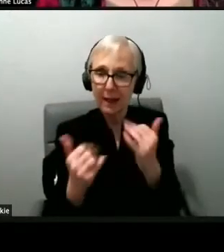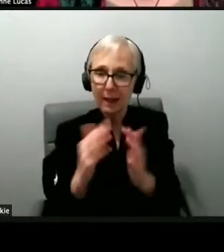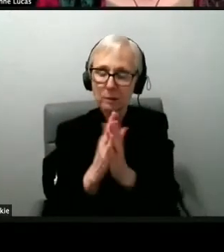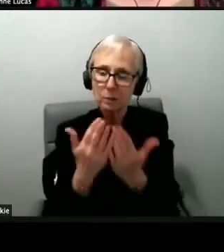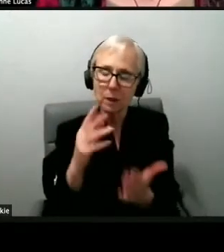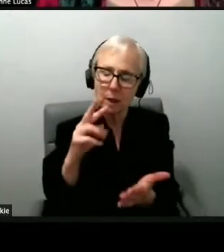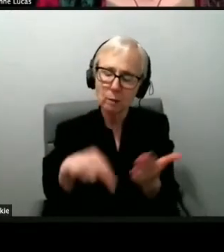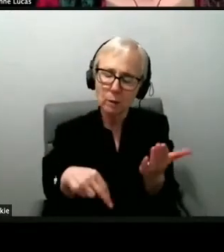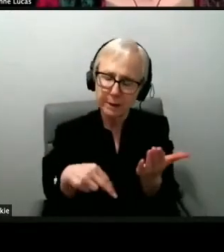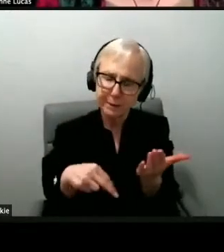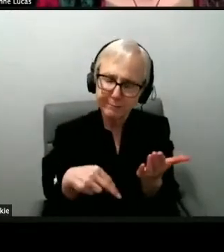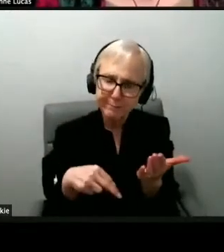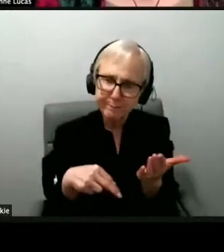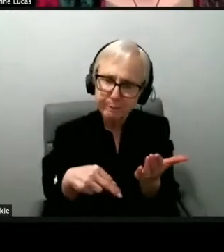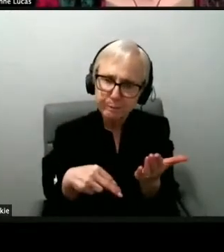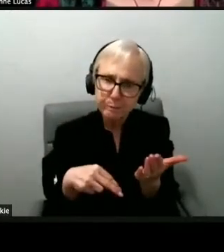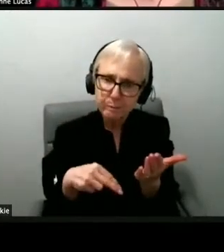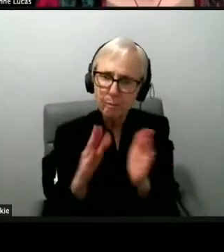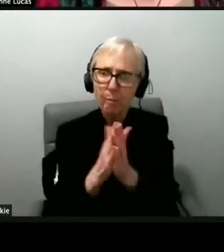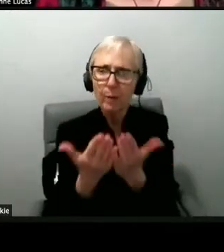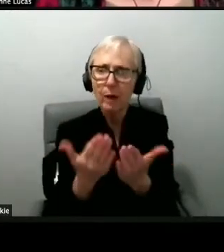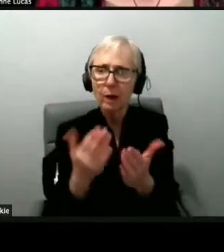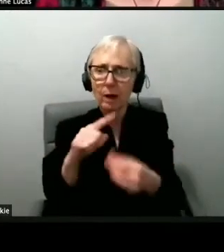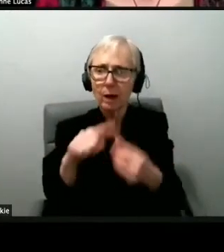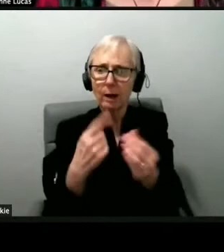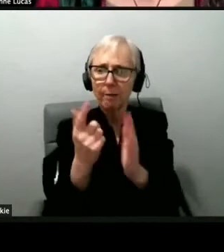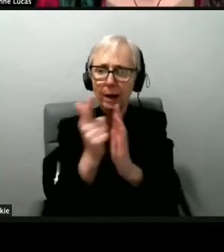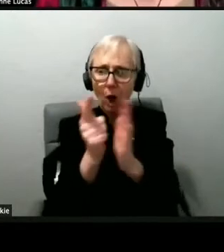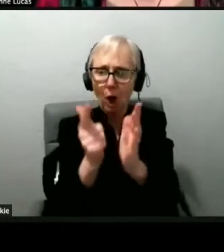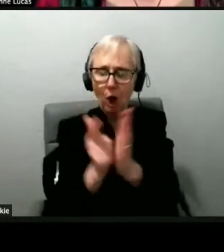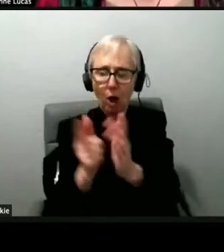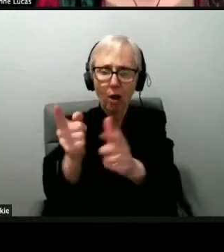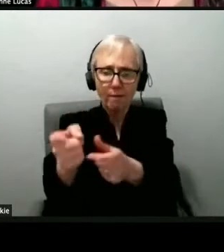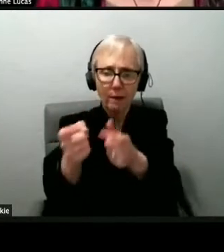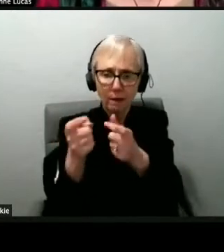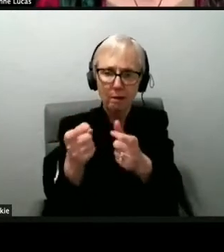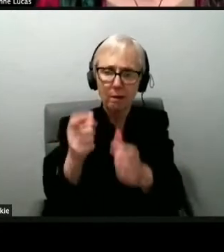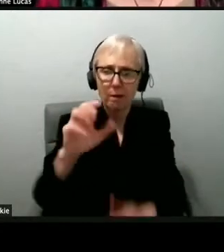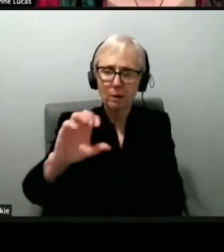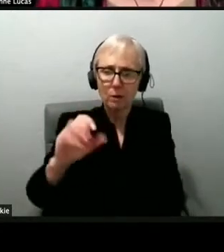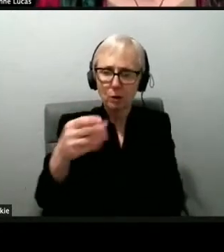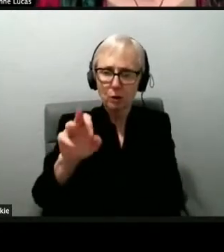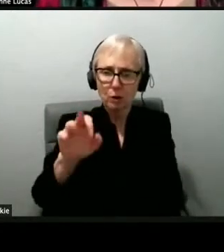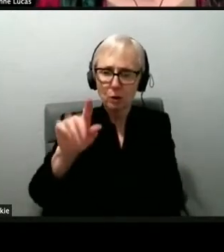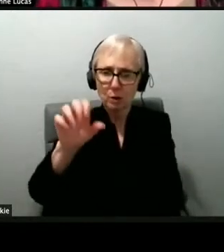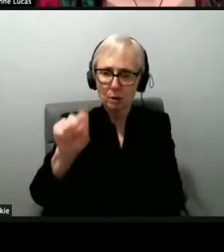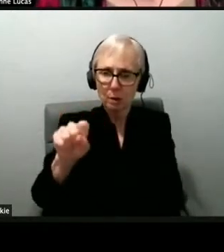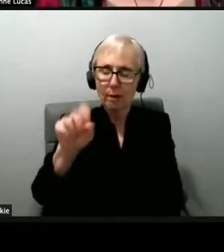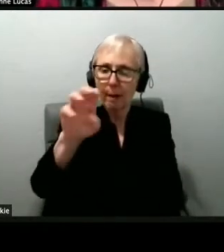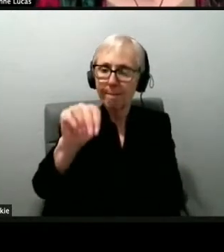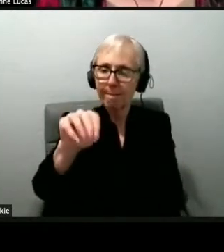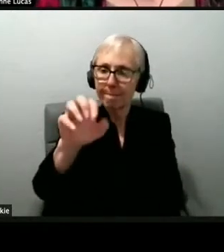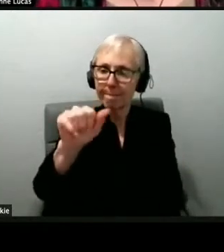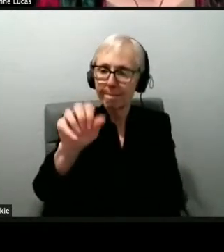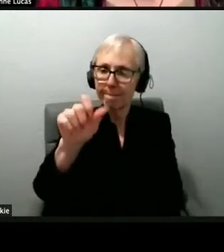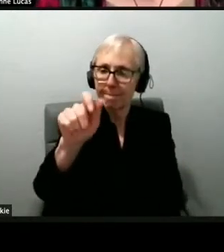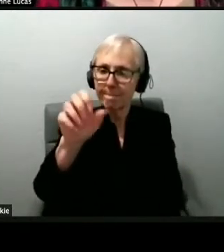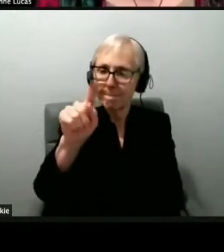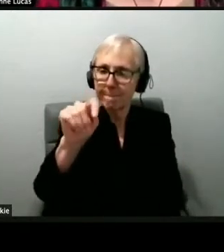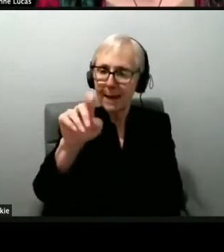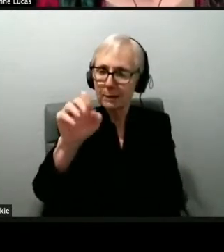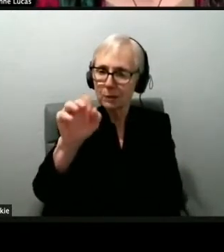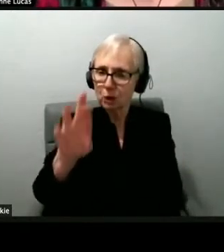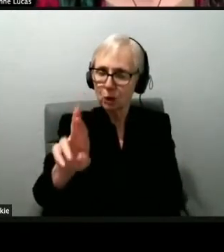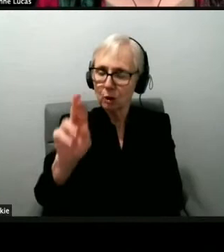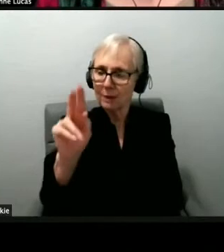read is a book about the law of attraction. It's by Charles Hamel. It's called The Master Key System. That's a book that I read all